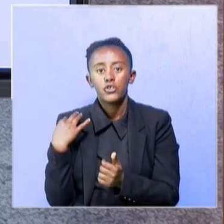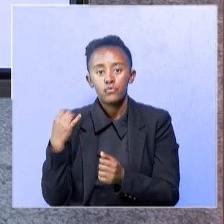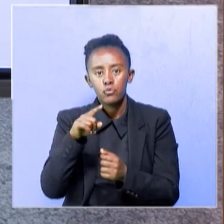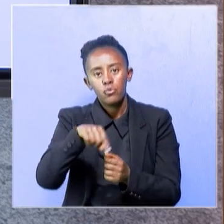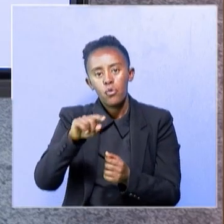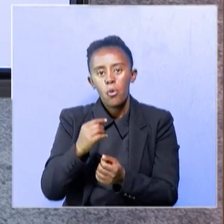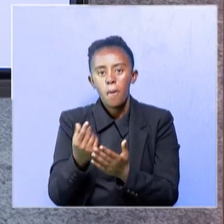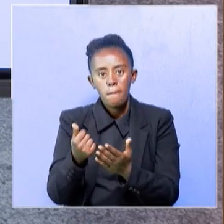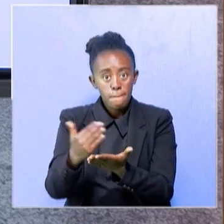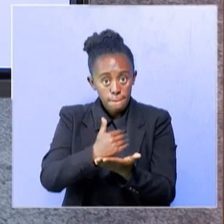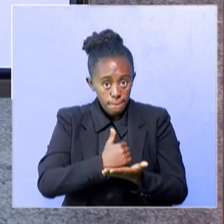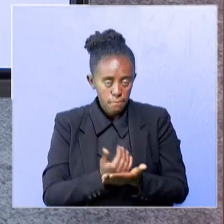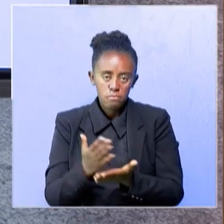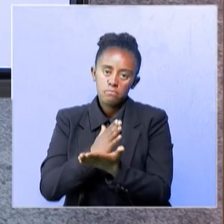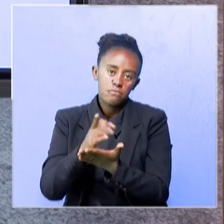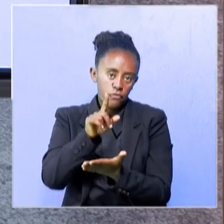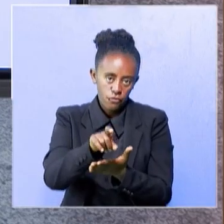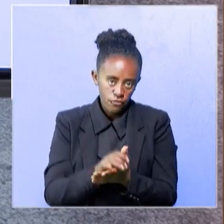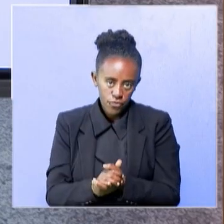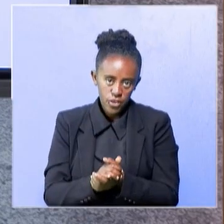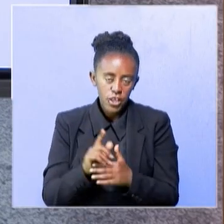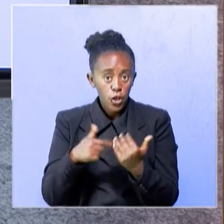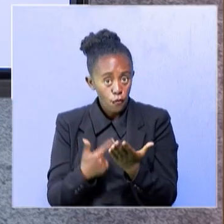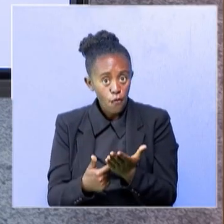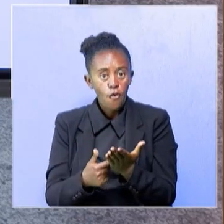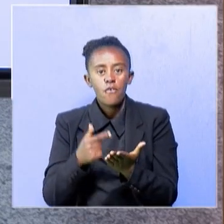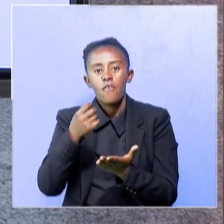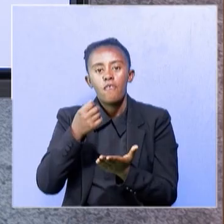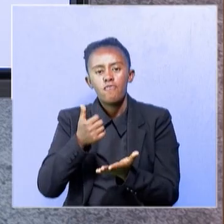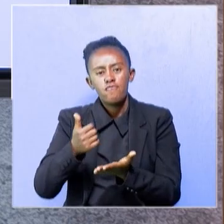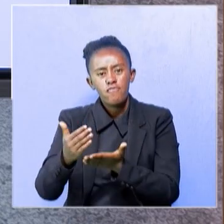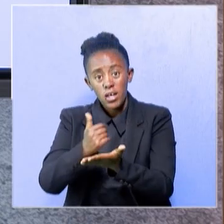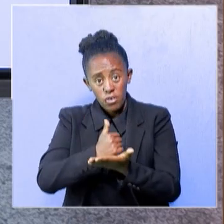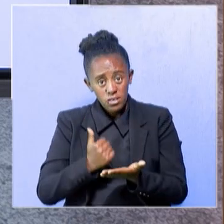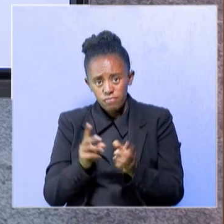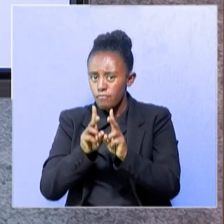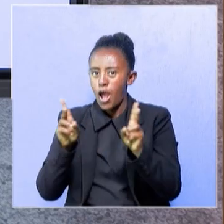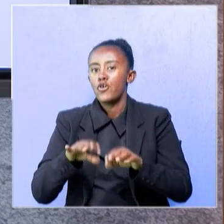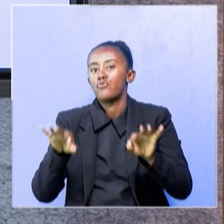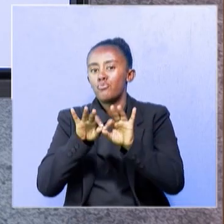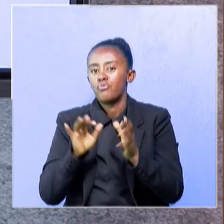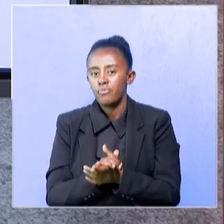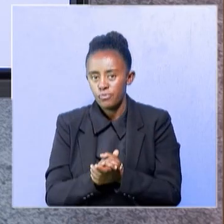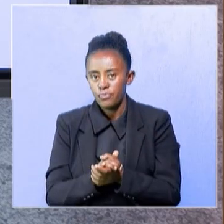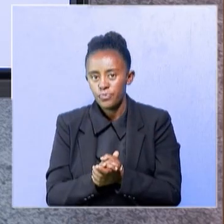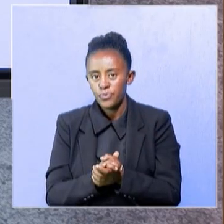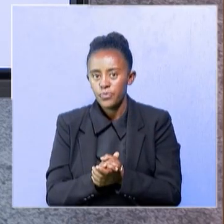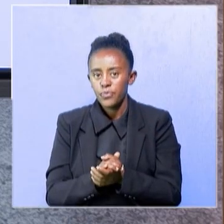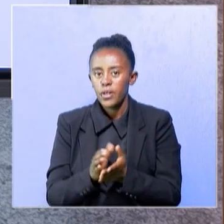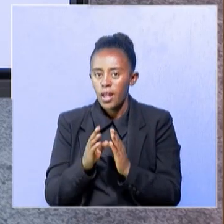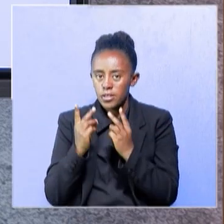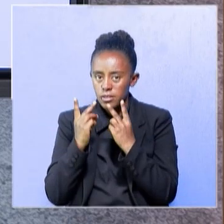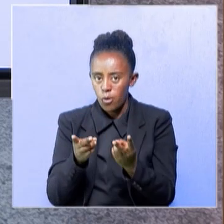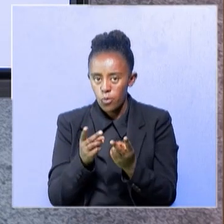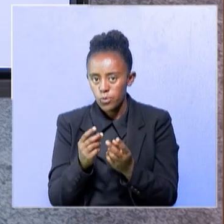these fundraising activities. Therefore, fundraising, very interesting word. And then let's go.